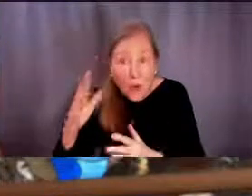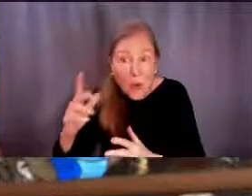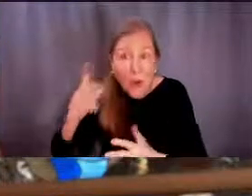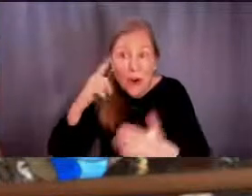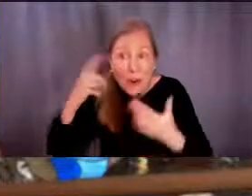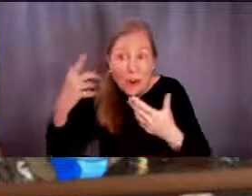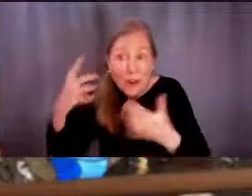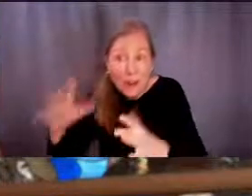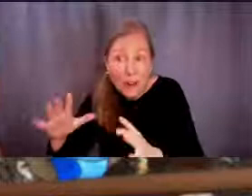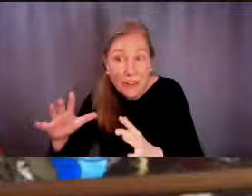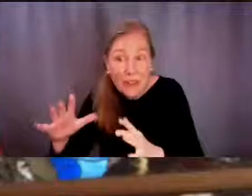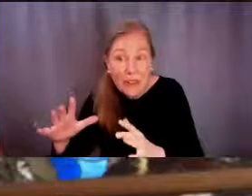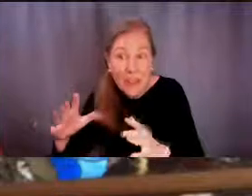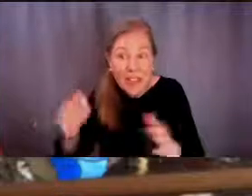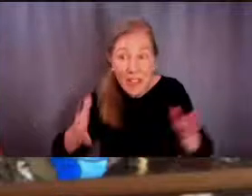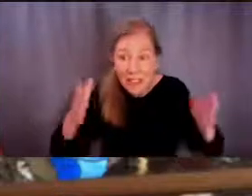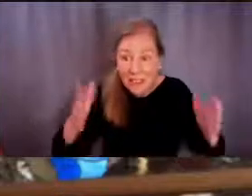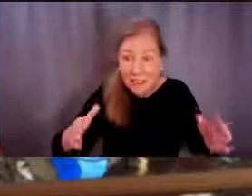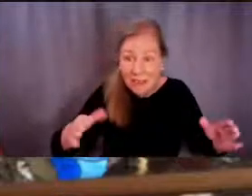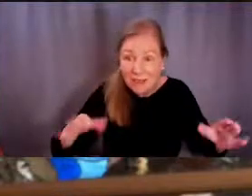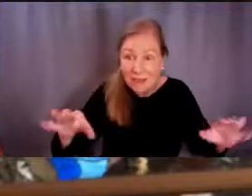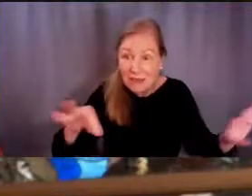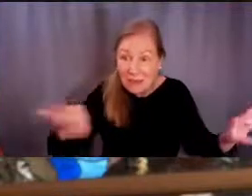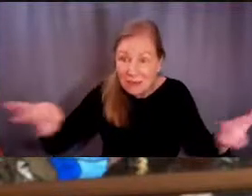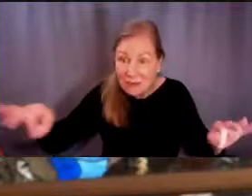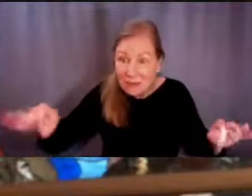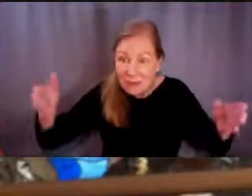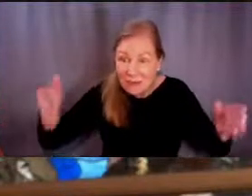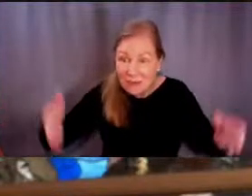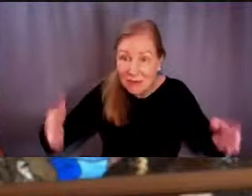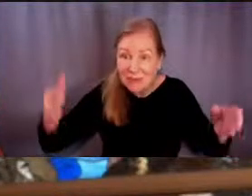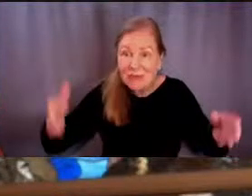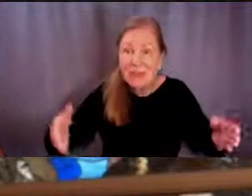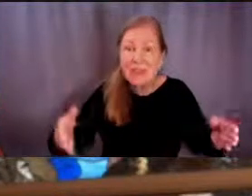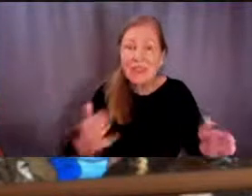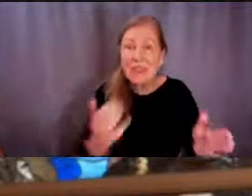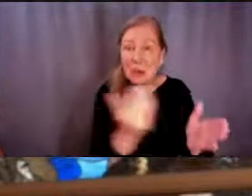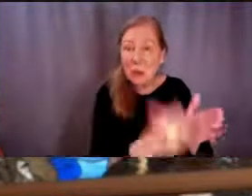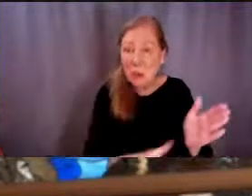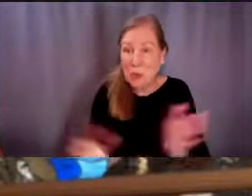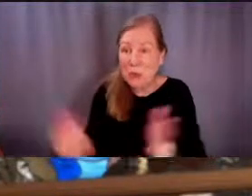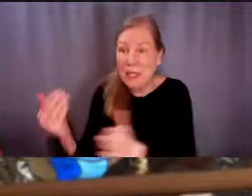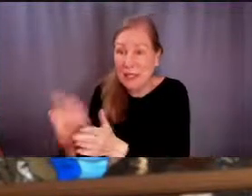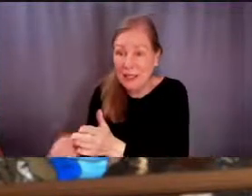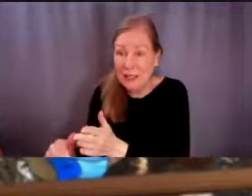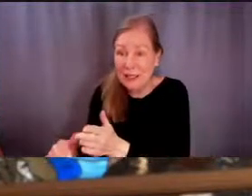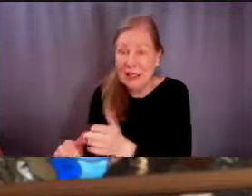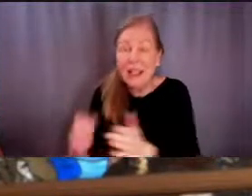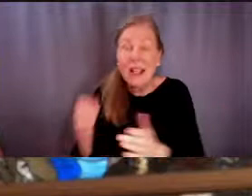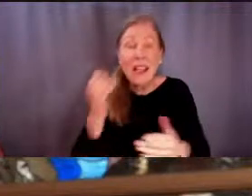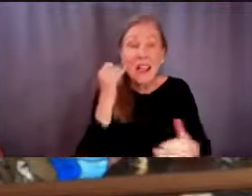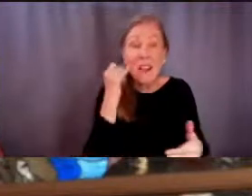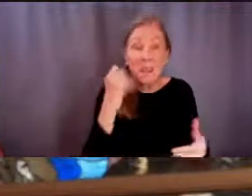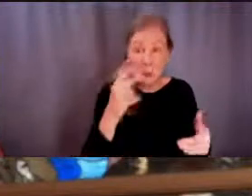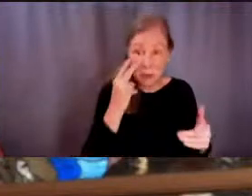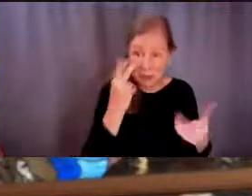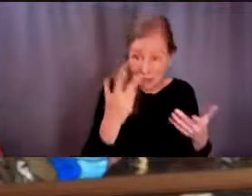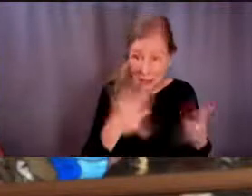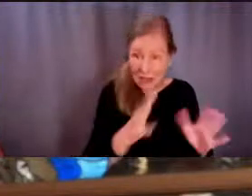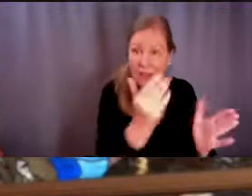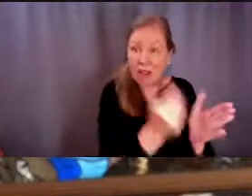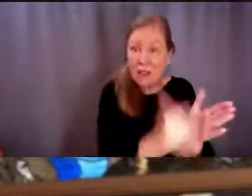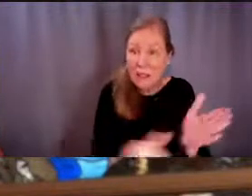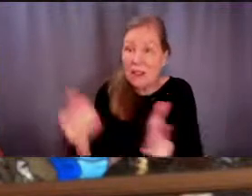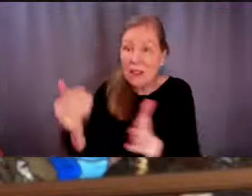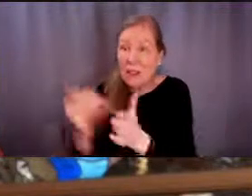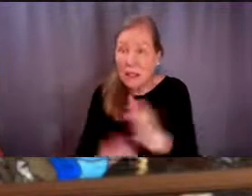heard? It's repeated. Any time we see something repeated in such close proximity in